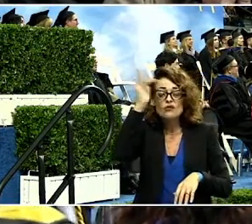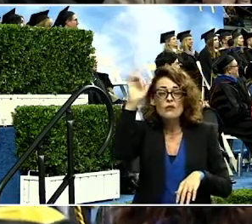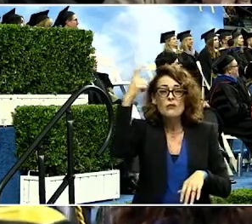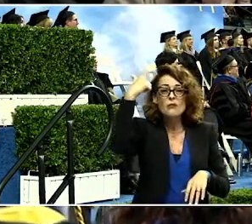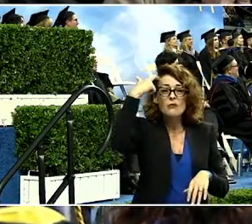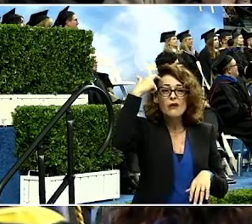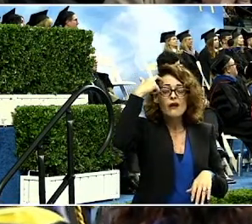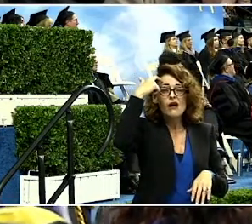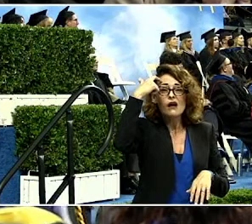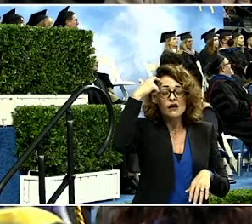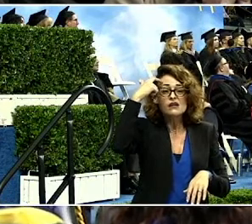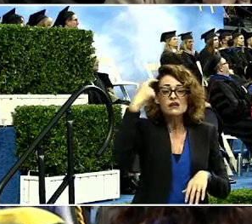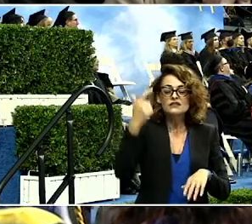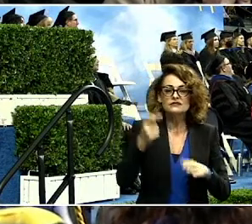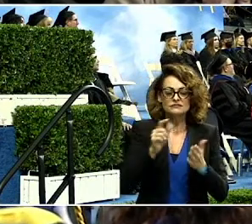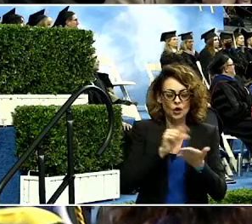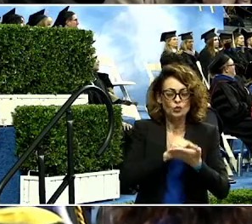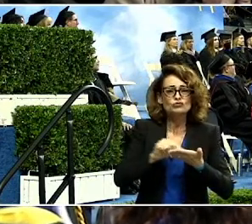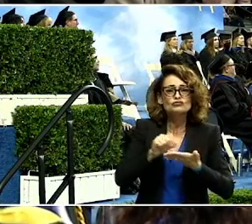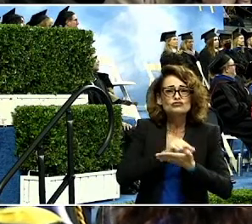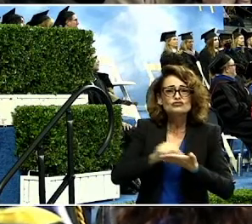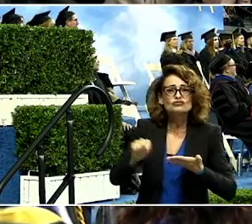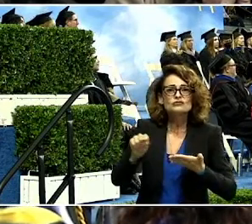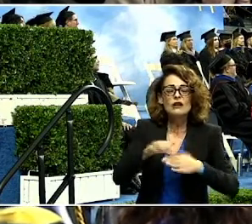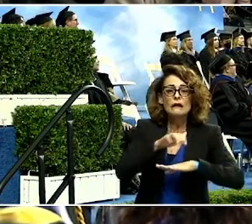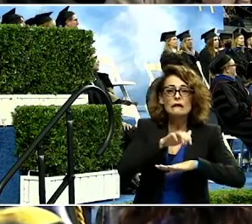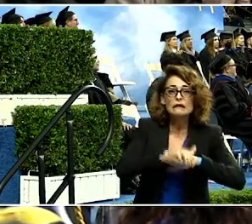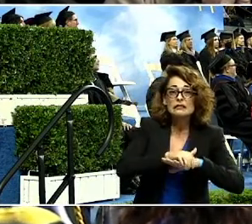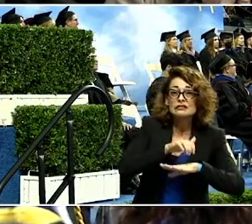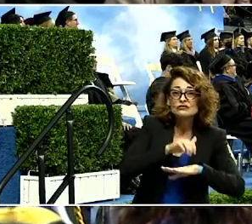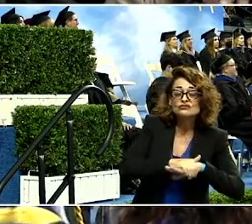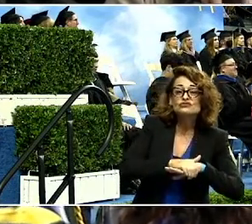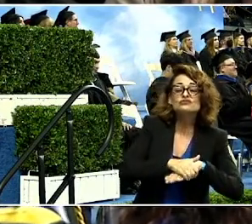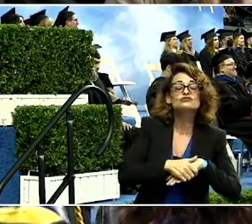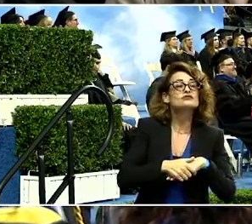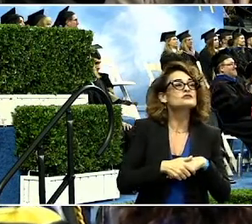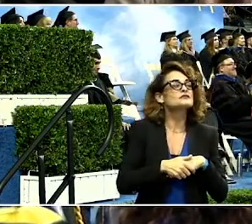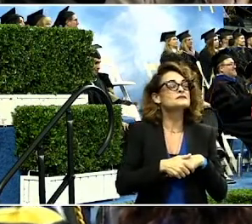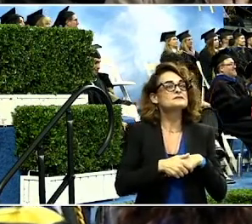the world, literatures in English,